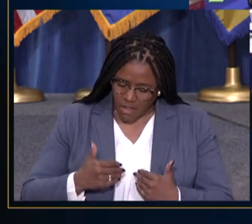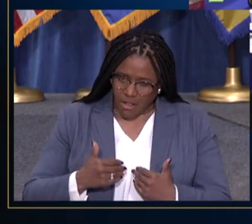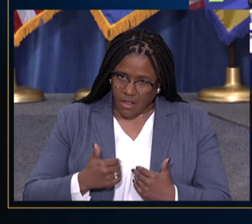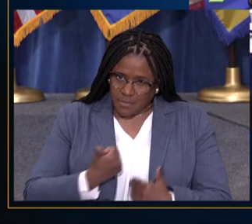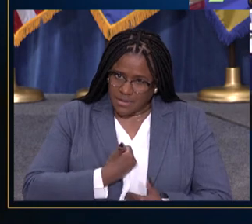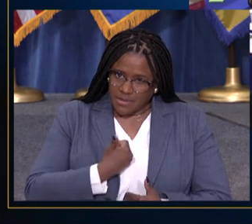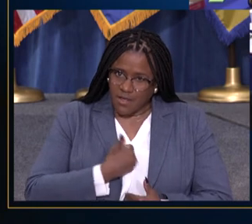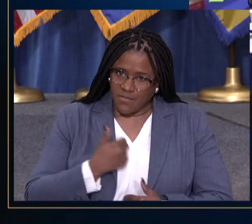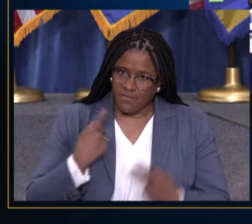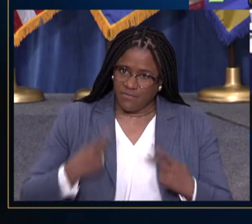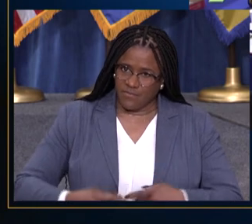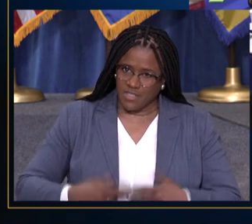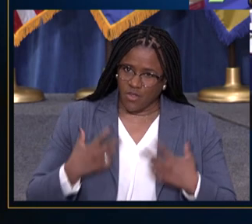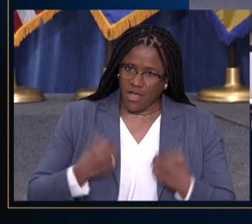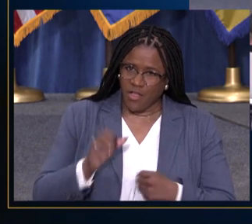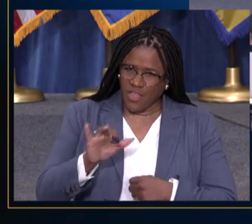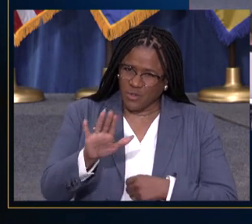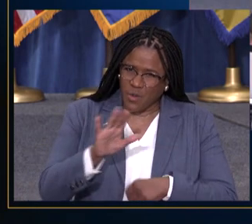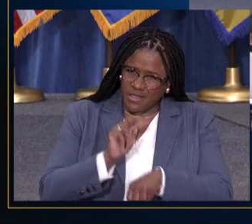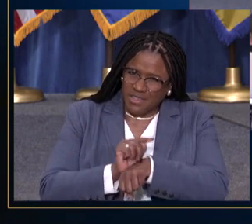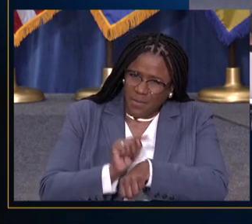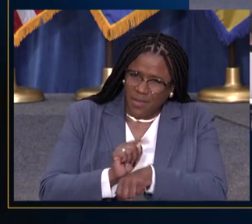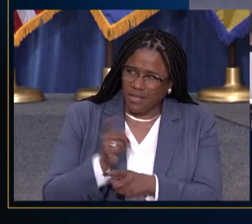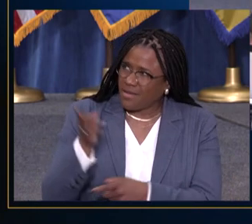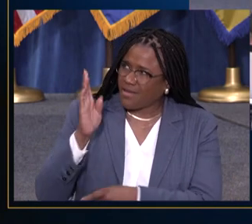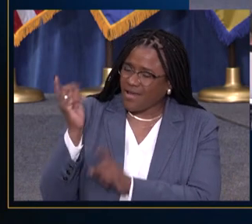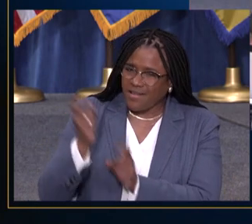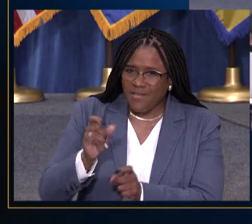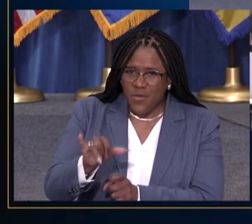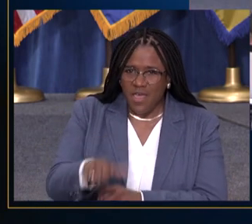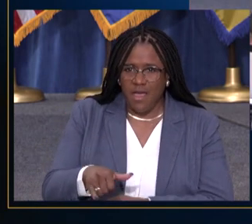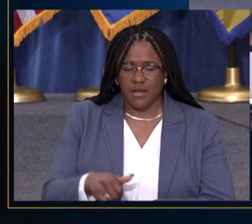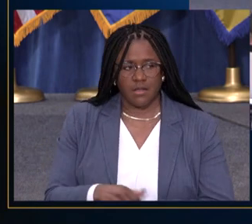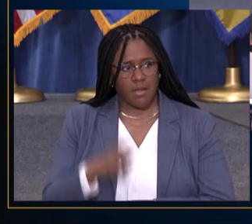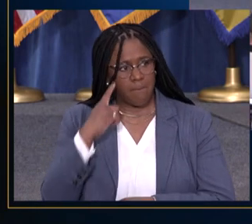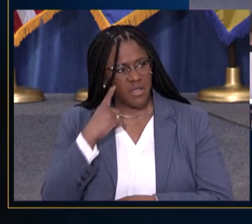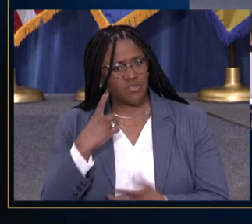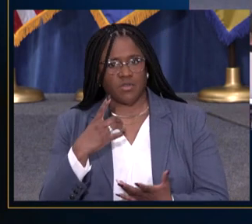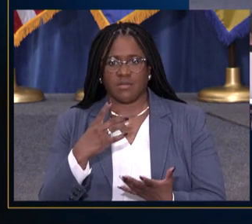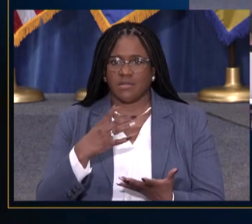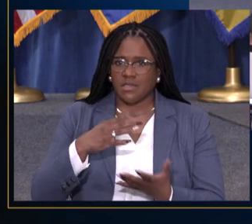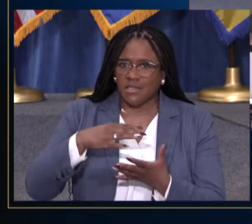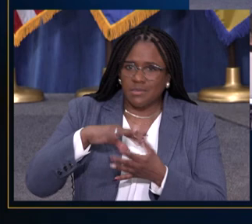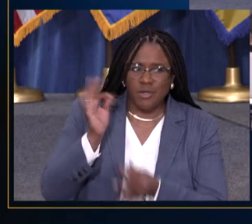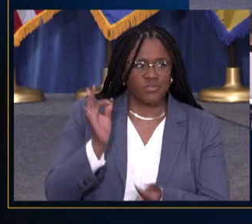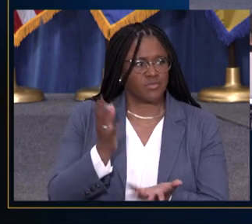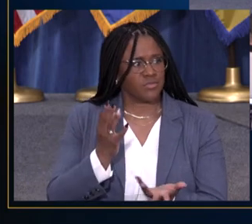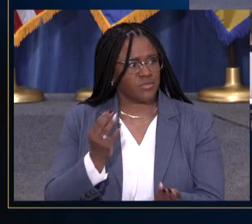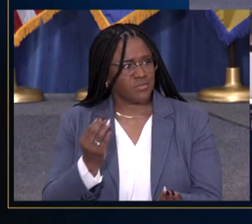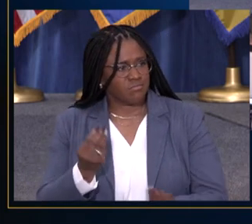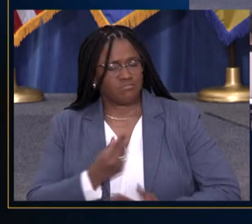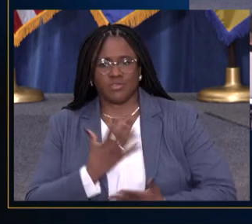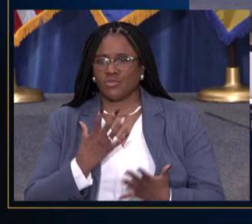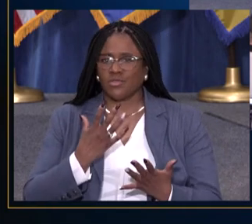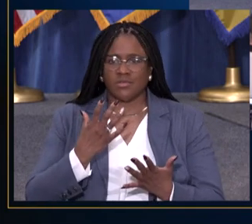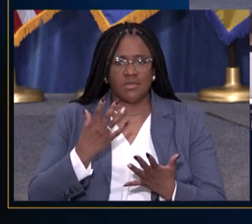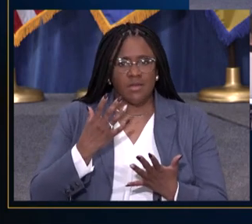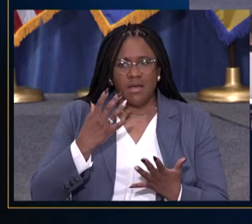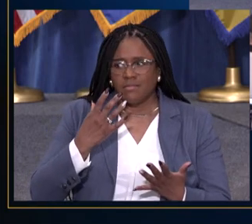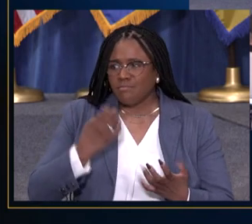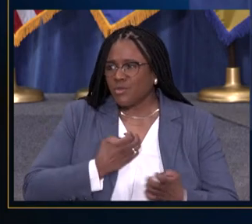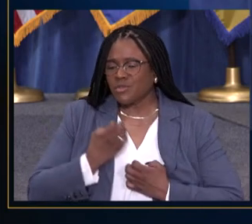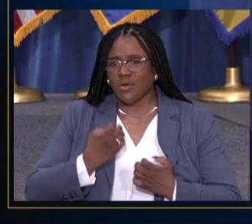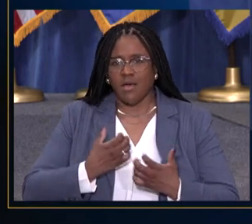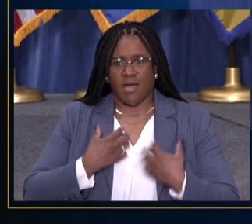one temple God gives us, your mental health, your emotional health, your spiritual health, take care of yourselves while you're taking care of other